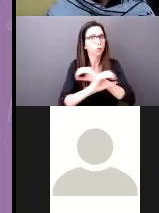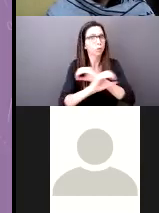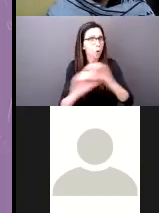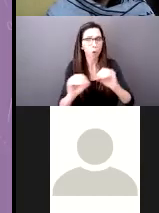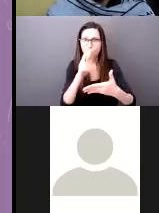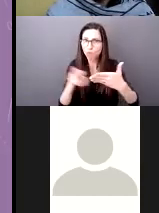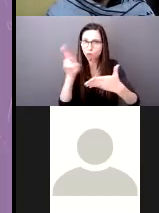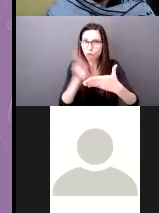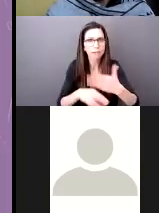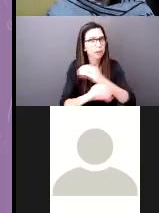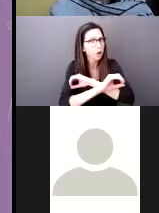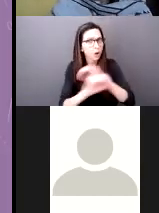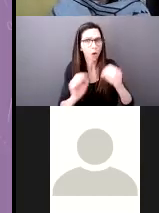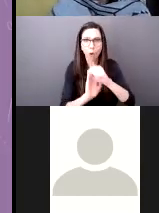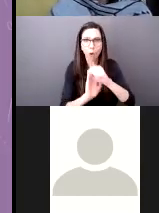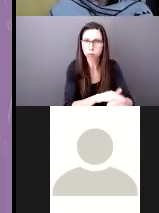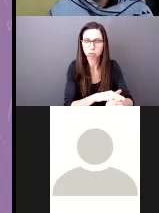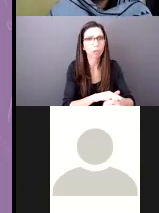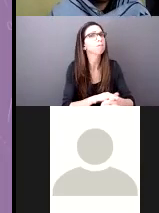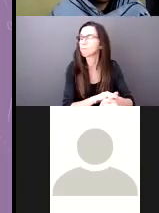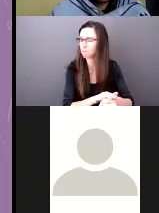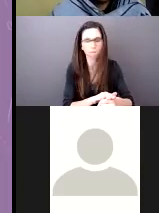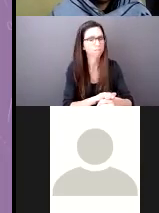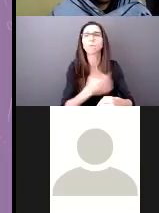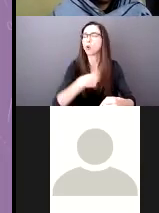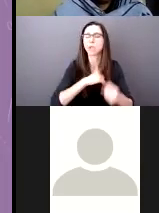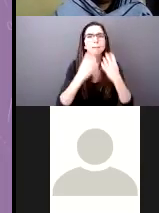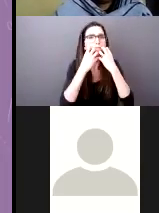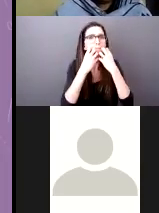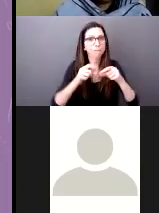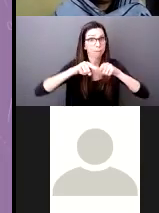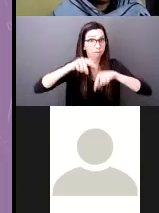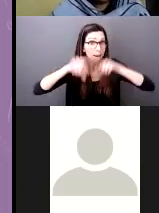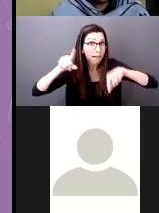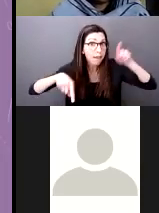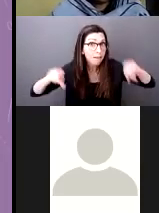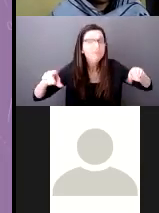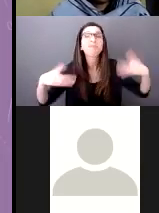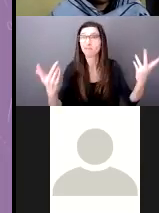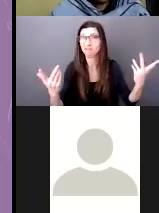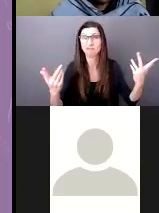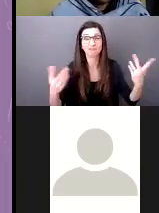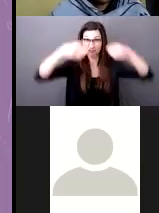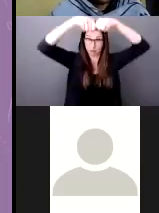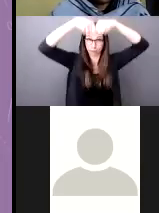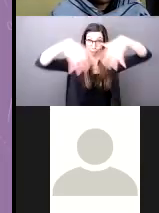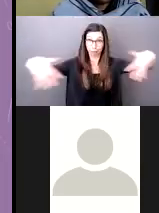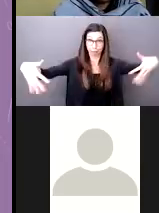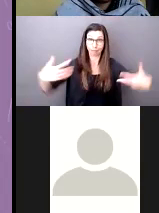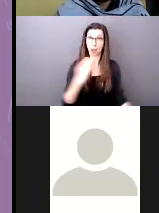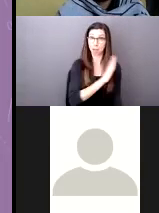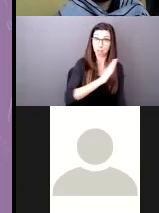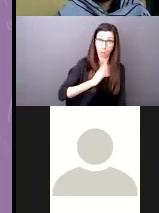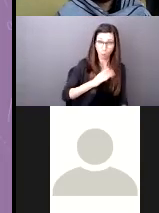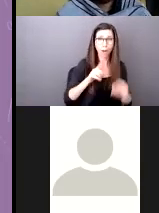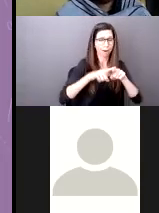to services. We are a very diverse team, from the board all the way down to anyone that